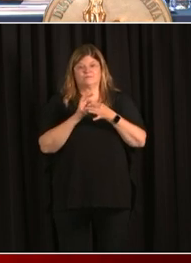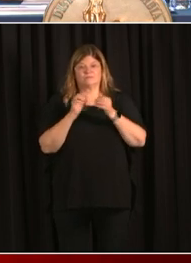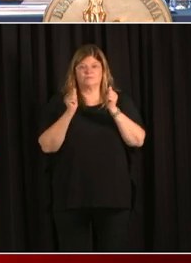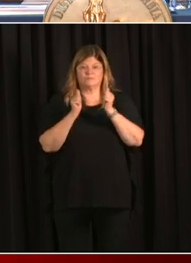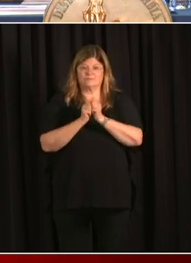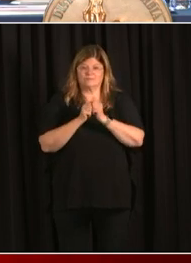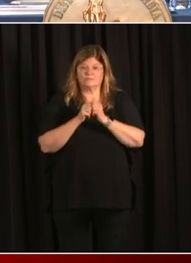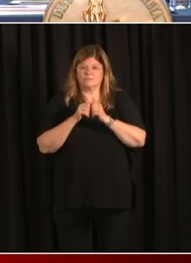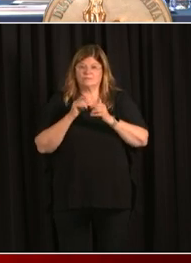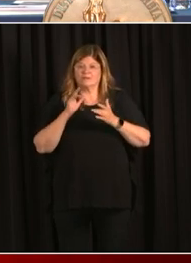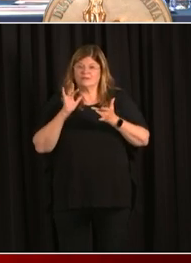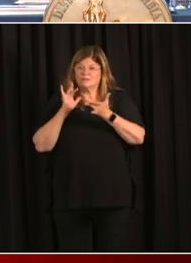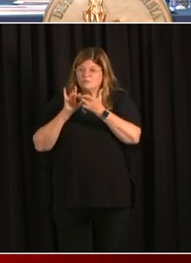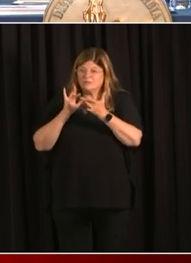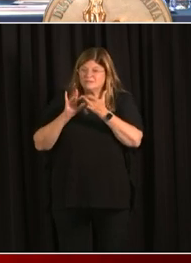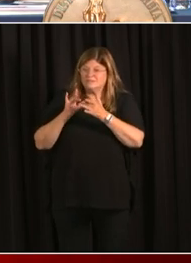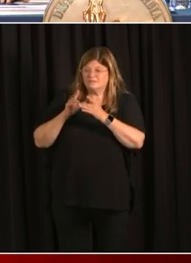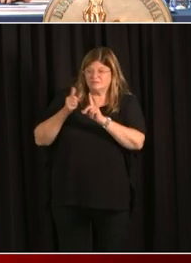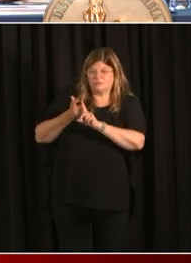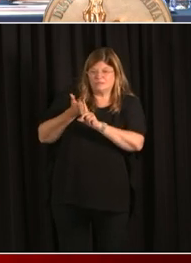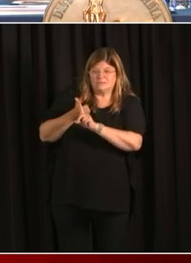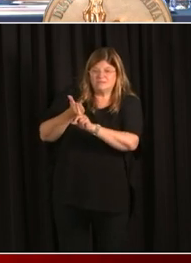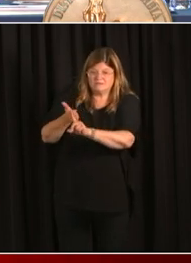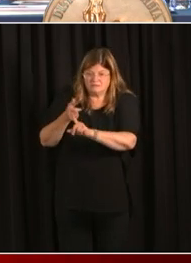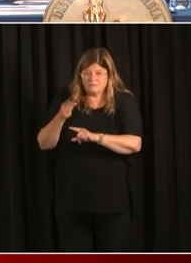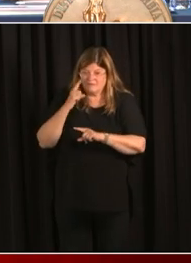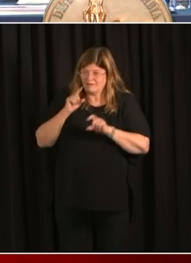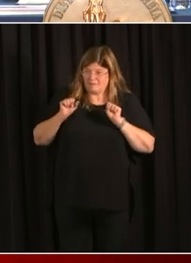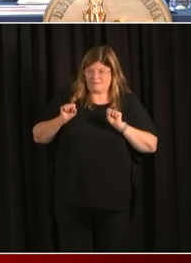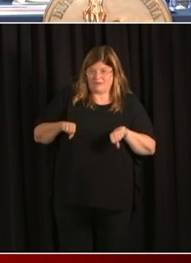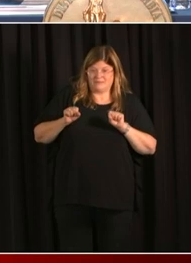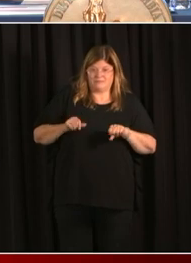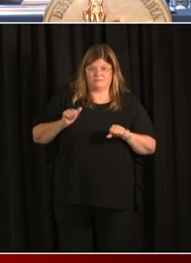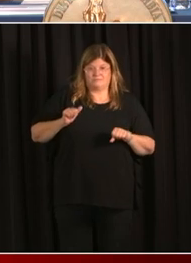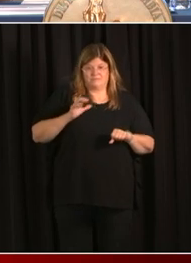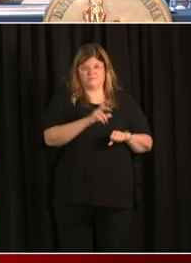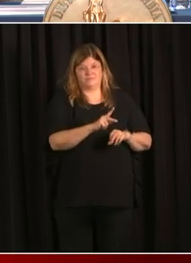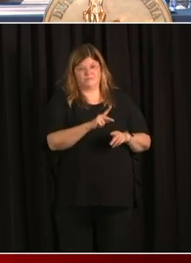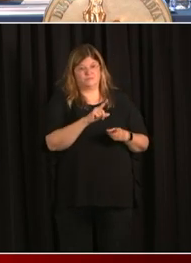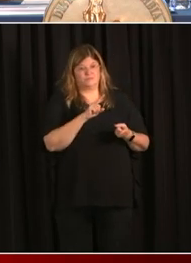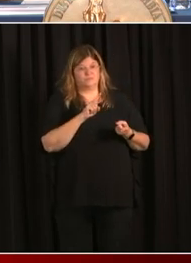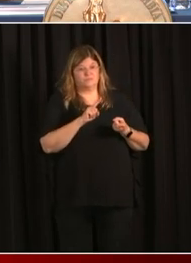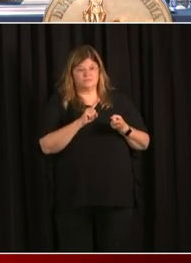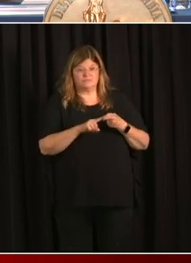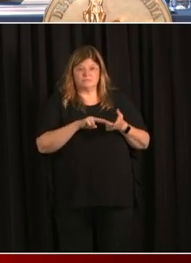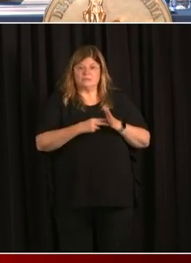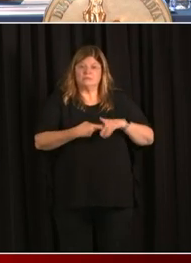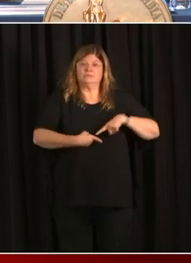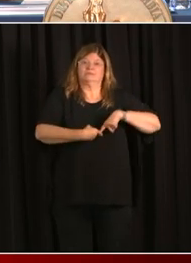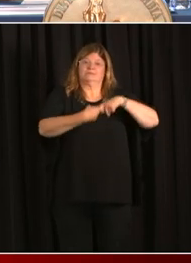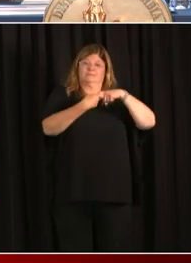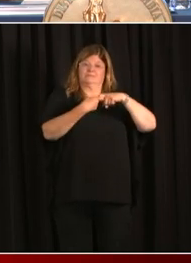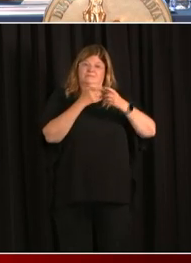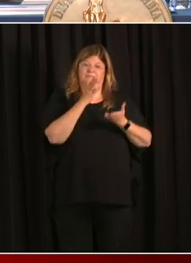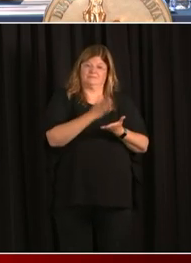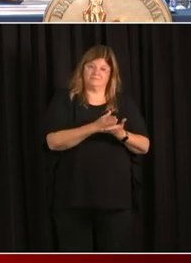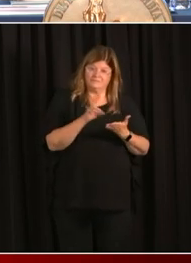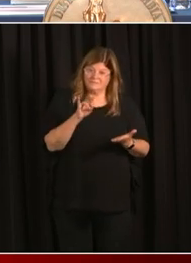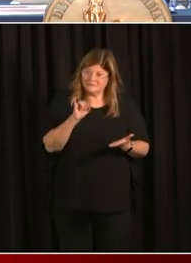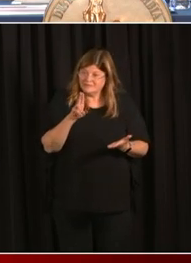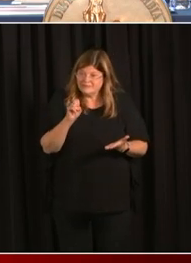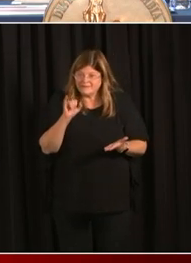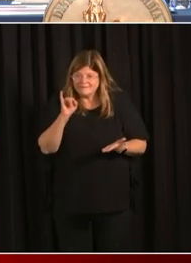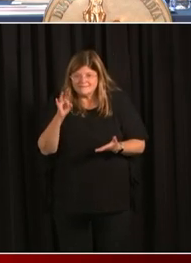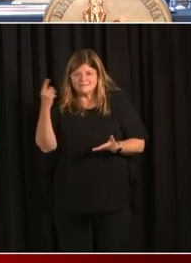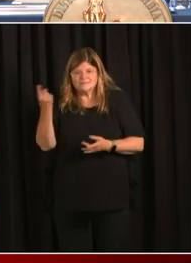tracers because our ability to get back means stopping the virus if somebody gets it. So we